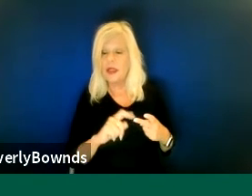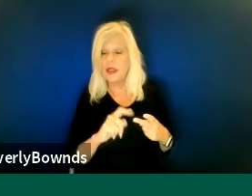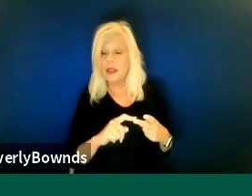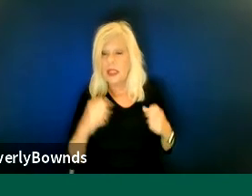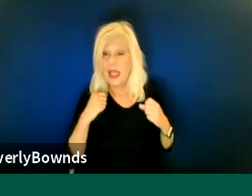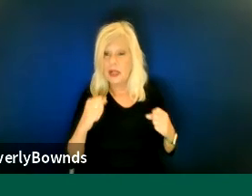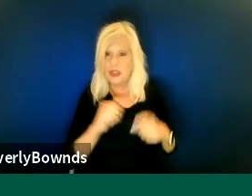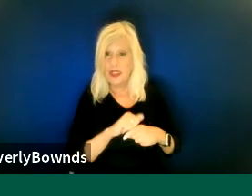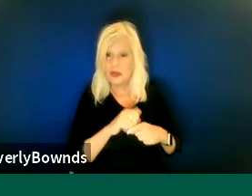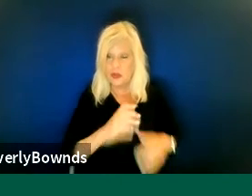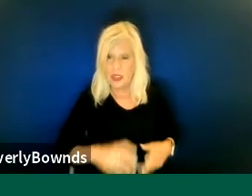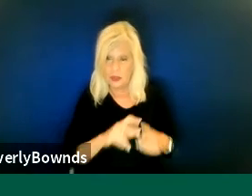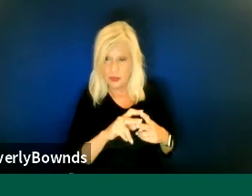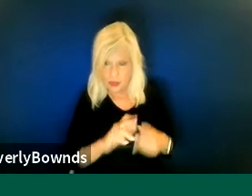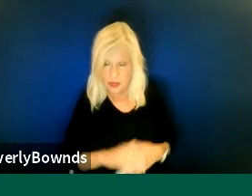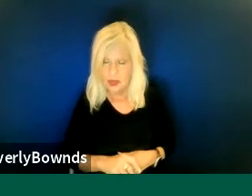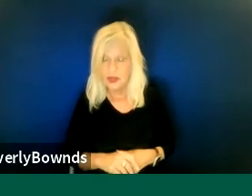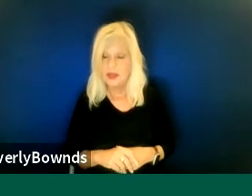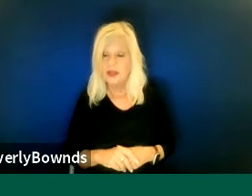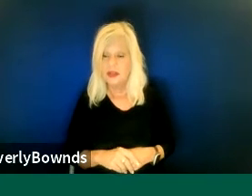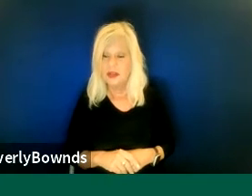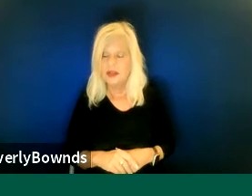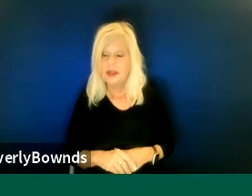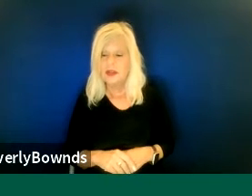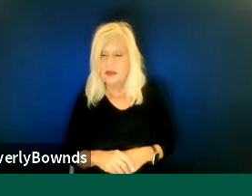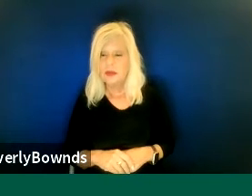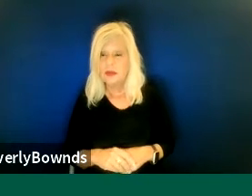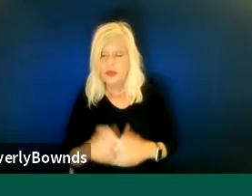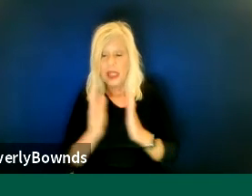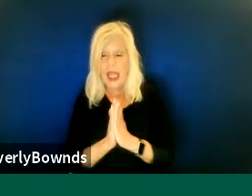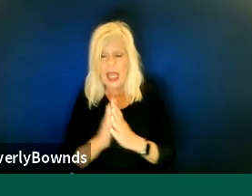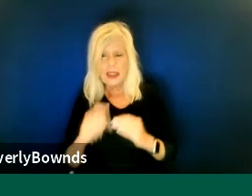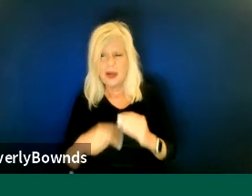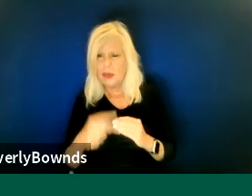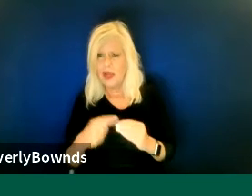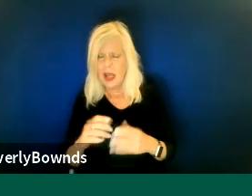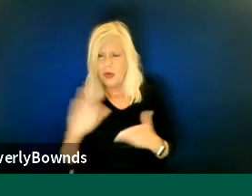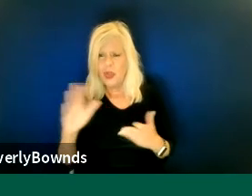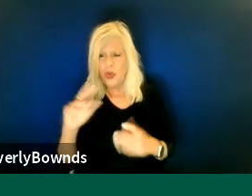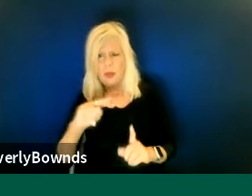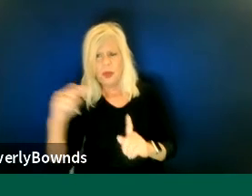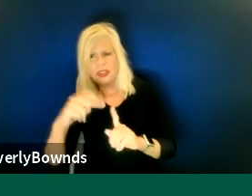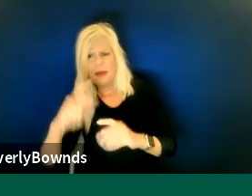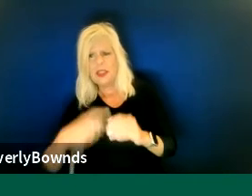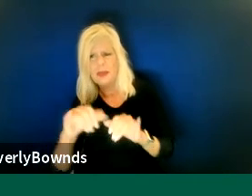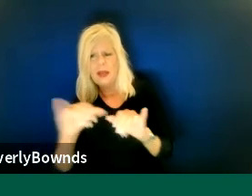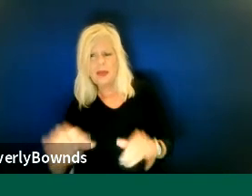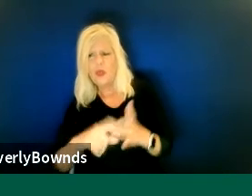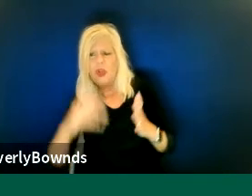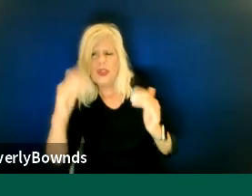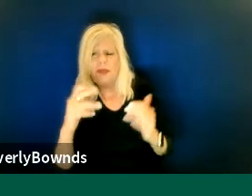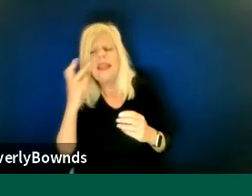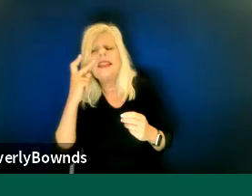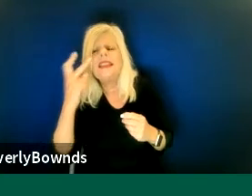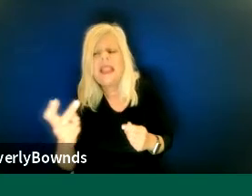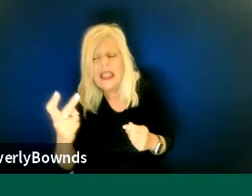exercise trainers. And when we asked them about what is your perception about this system, what do you expect to see in such